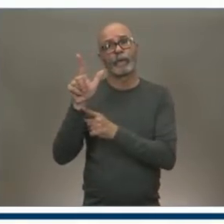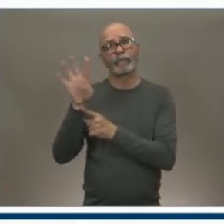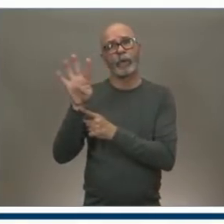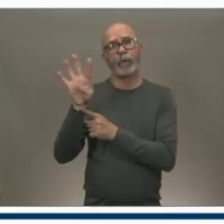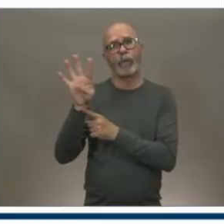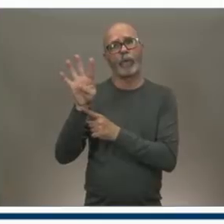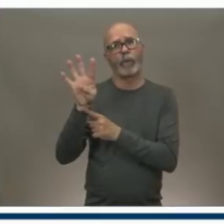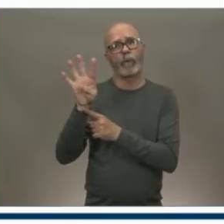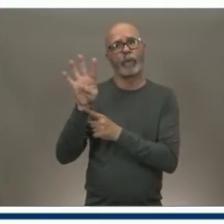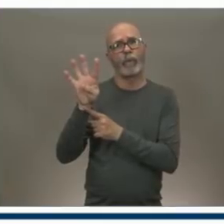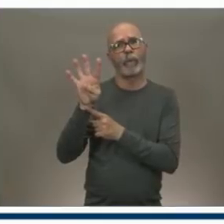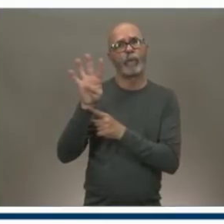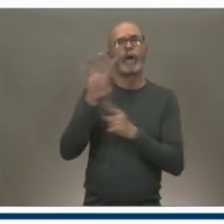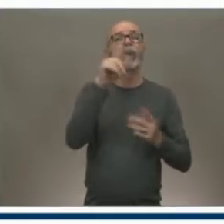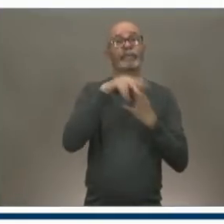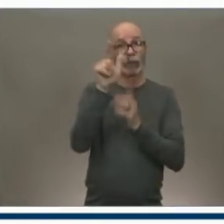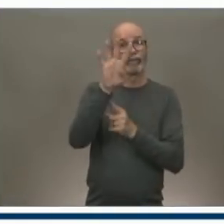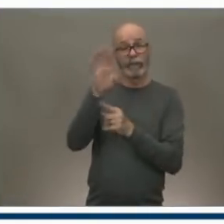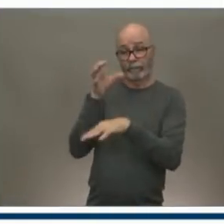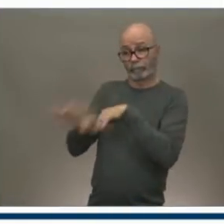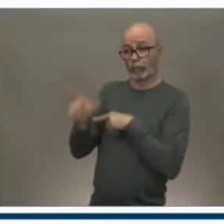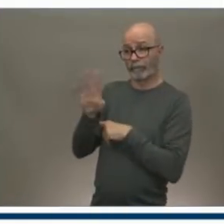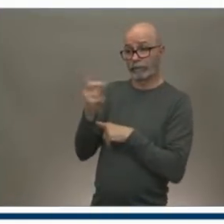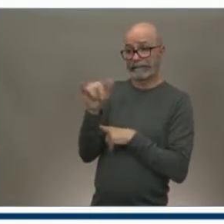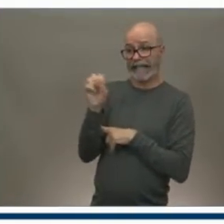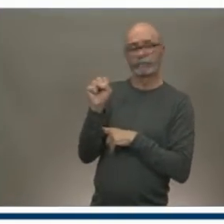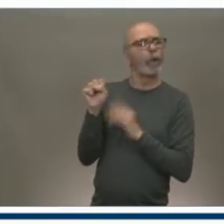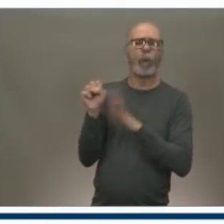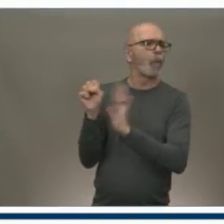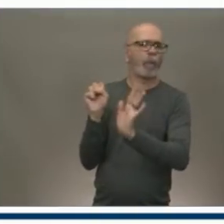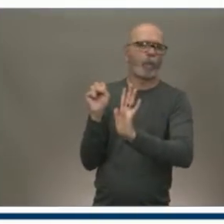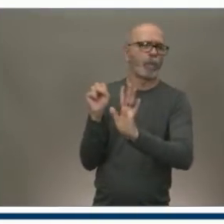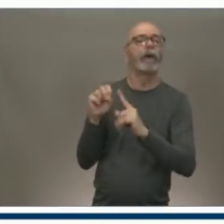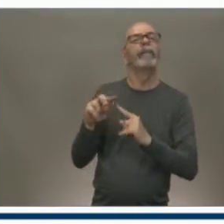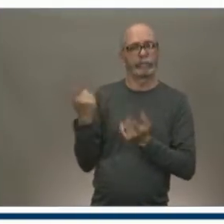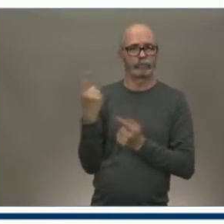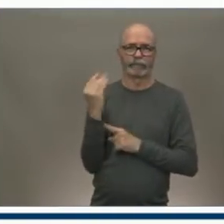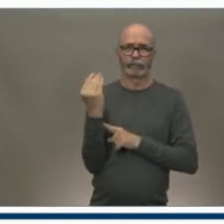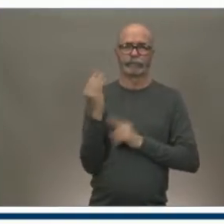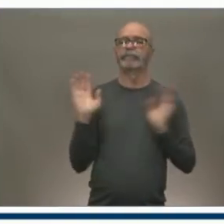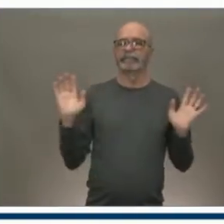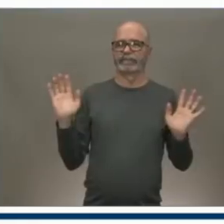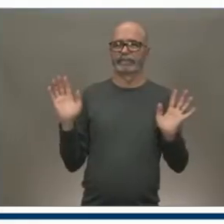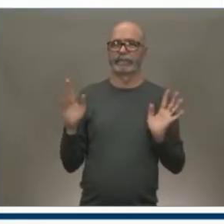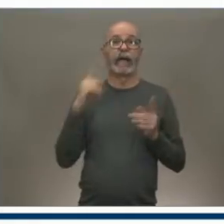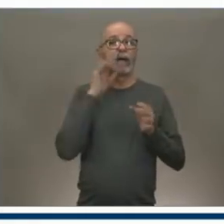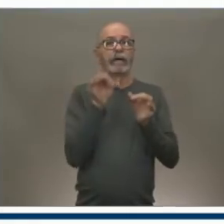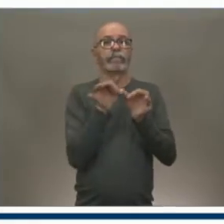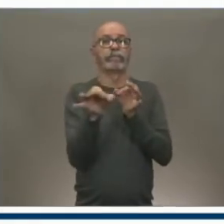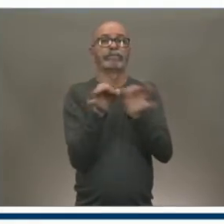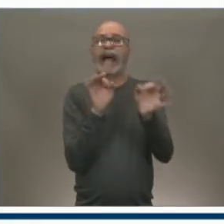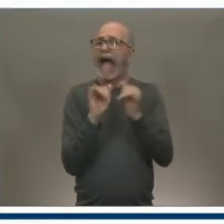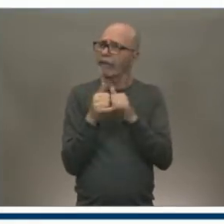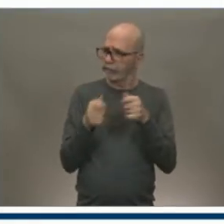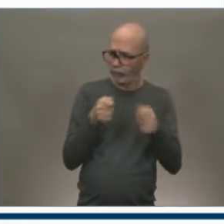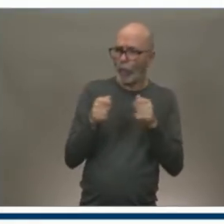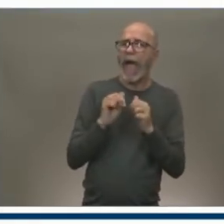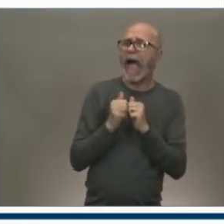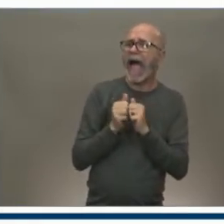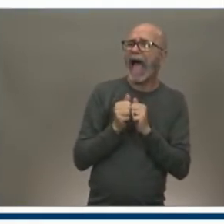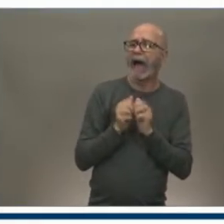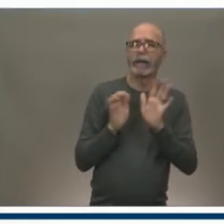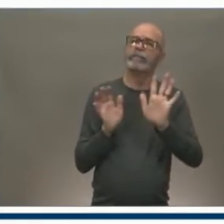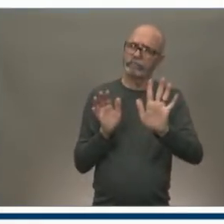In general, we know that how the variants are controlled is by all the measures we have in place.